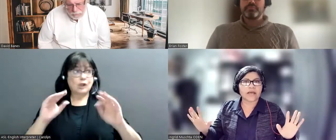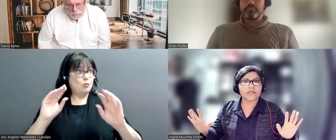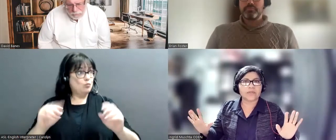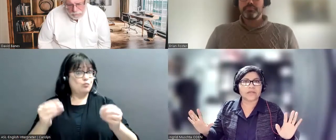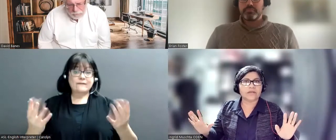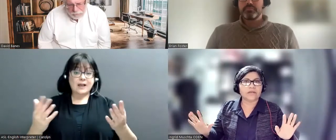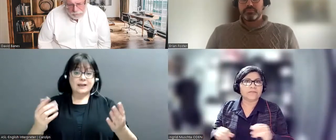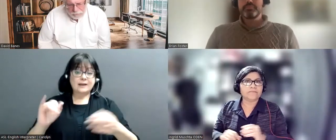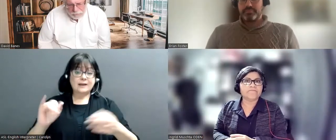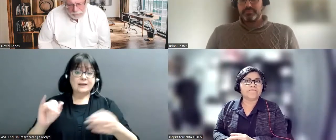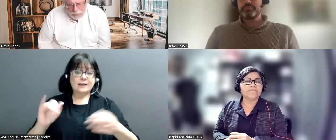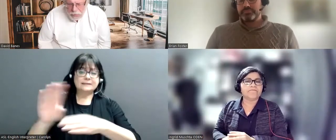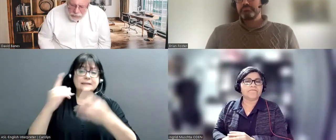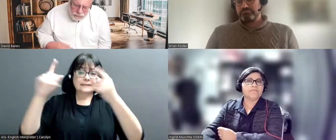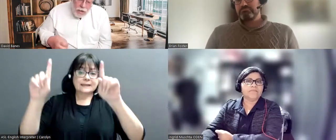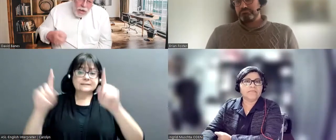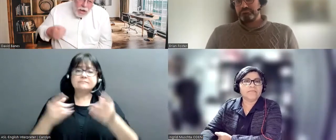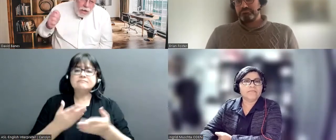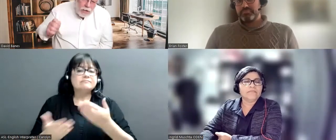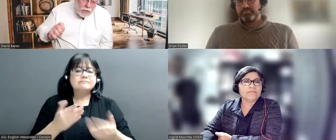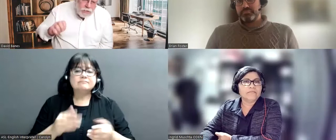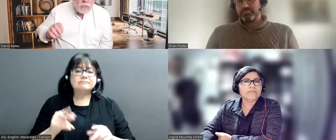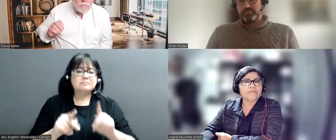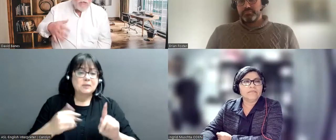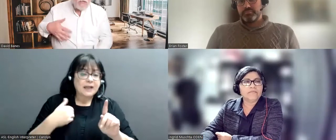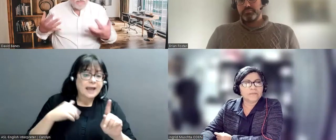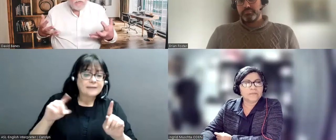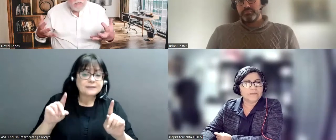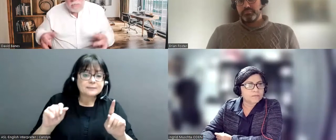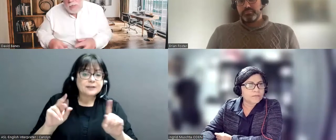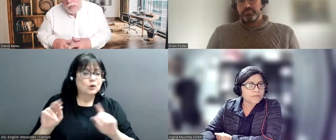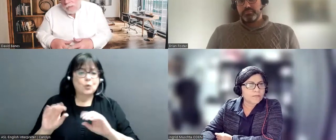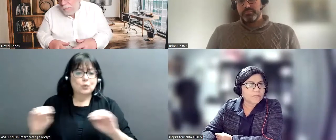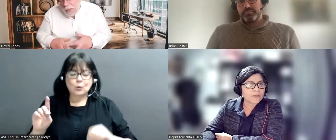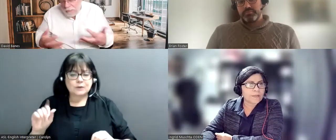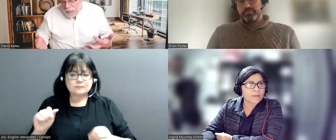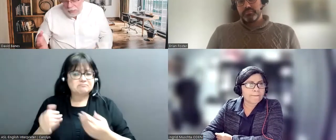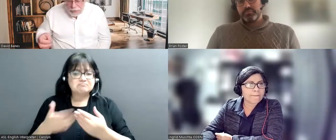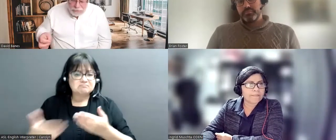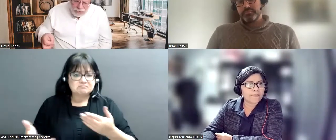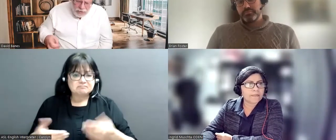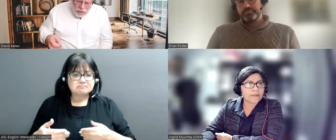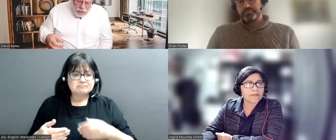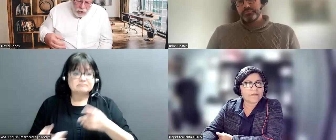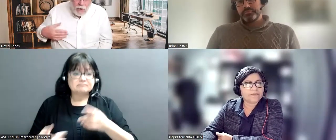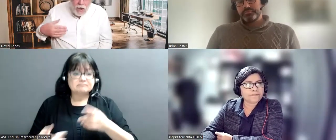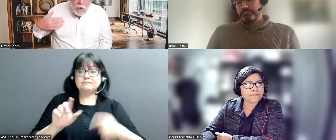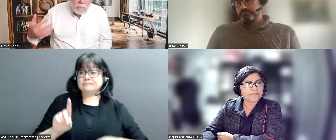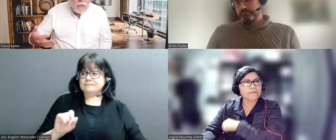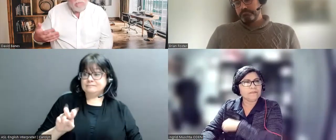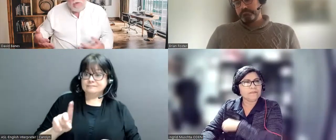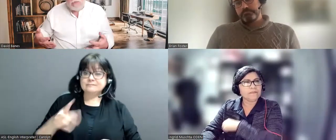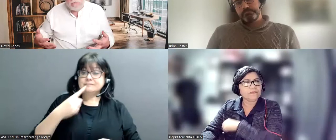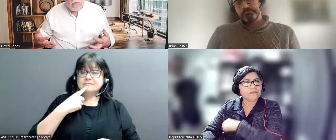they have a disability or not. That's great. And I think it's really interesting to me over many, many years of